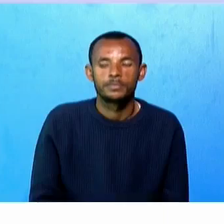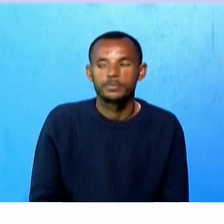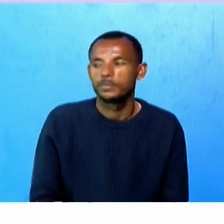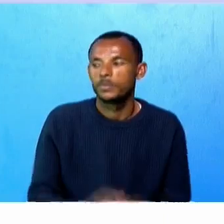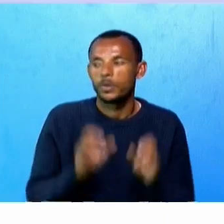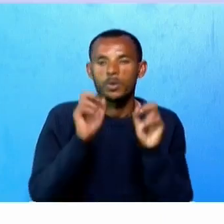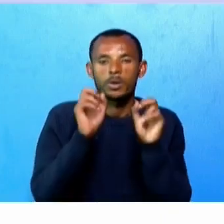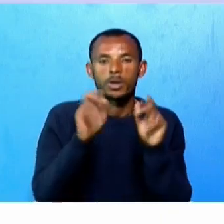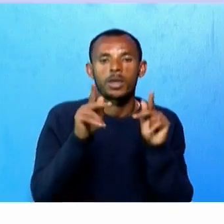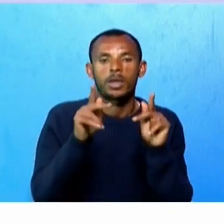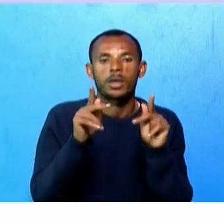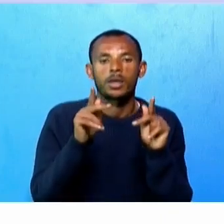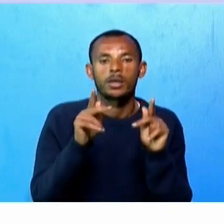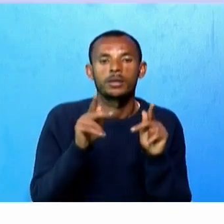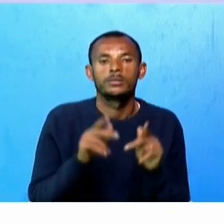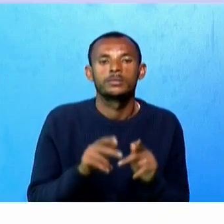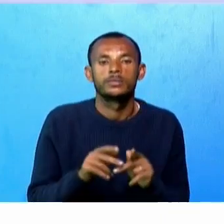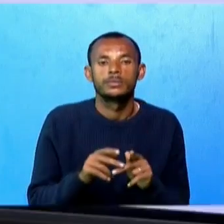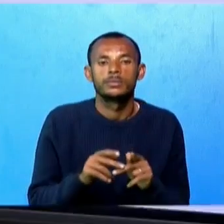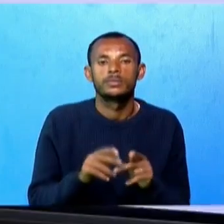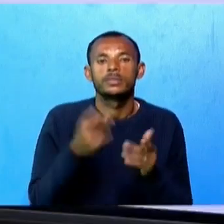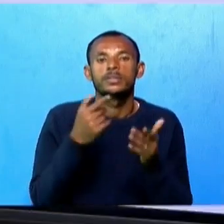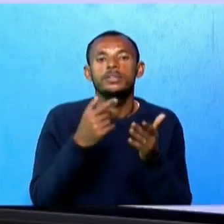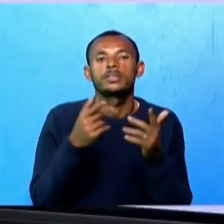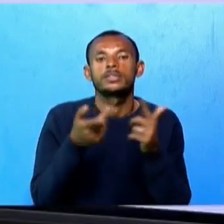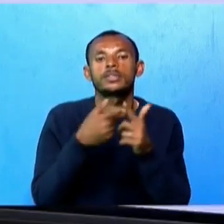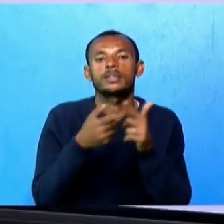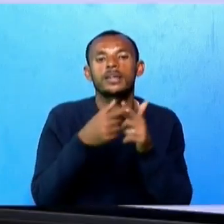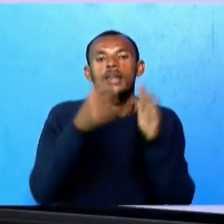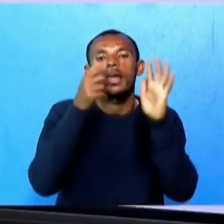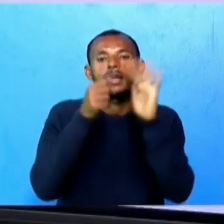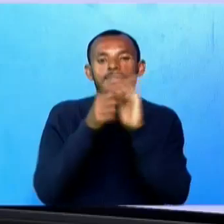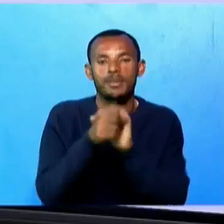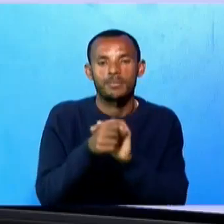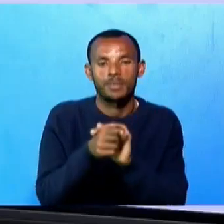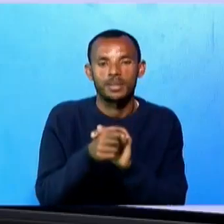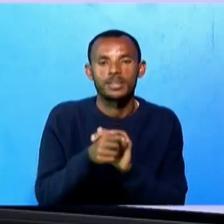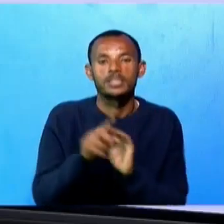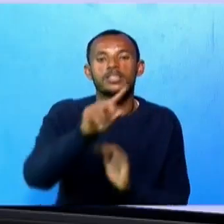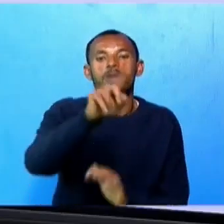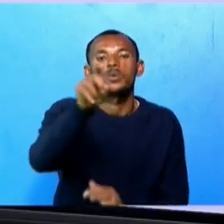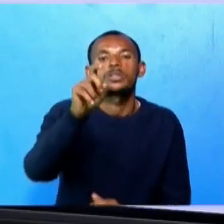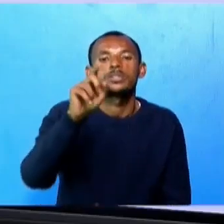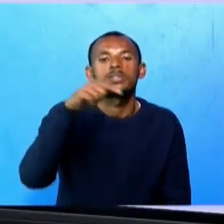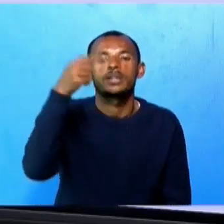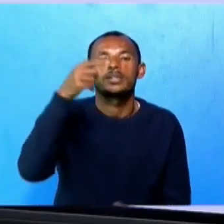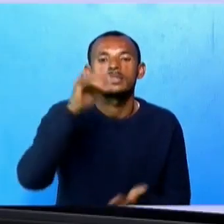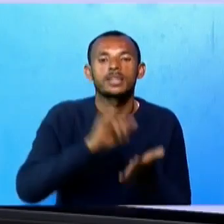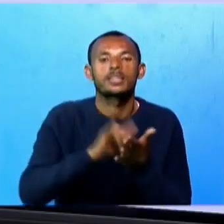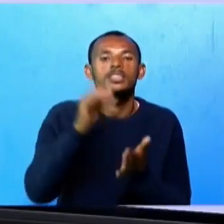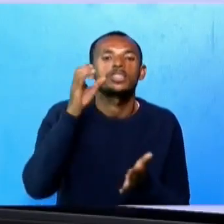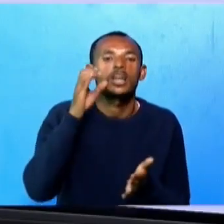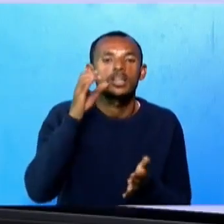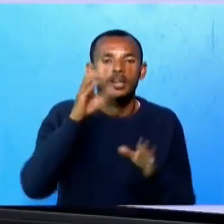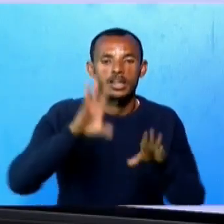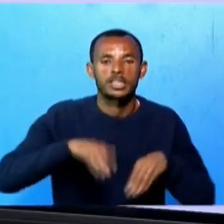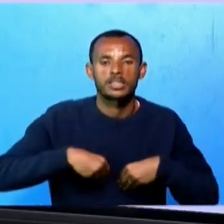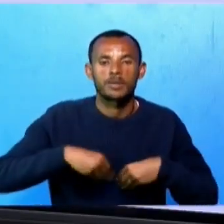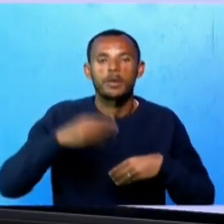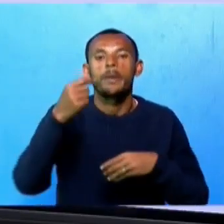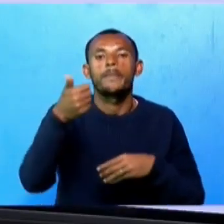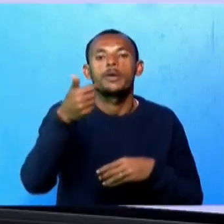Okay, in this second example, the question says, child 2 received